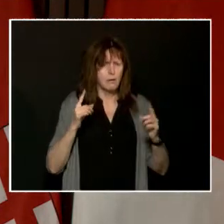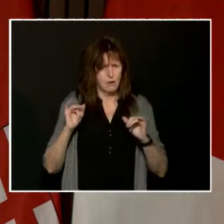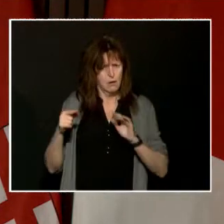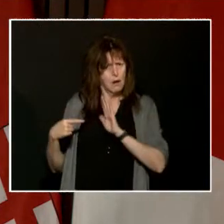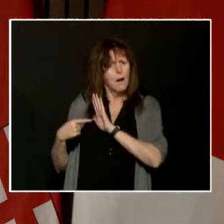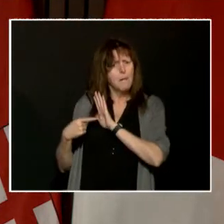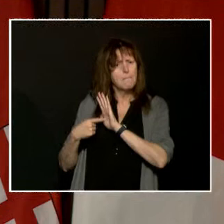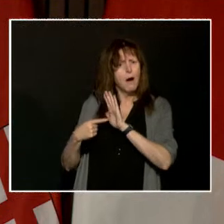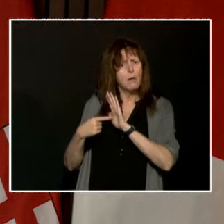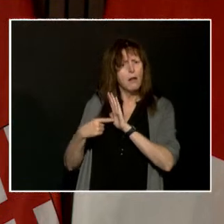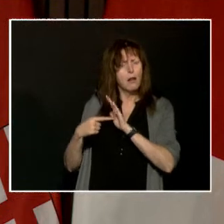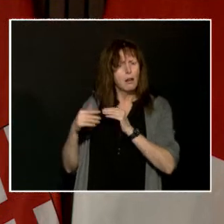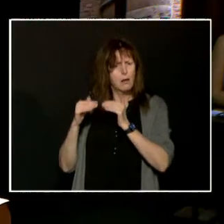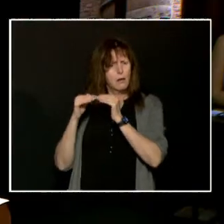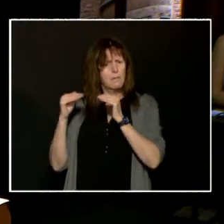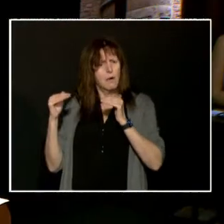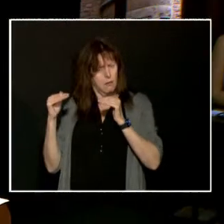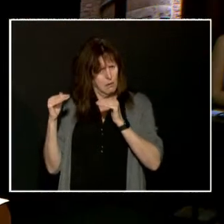build the partial reopening models.